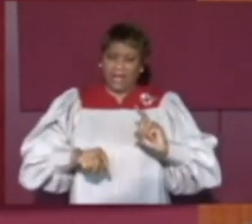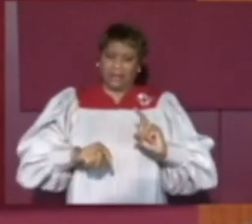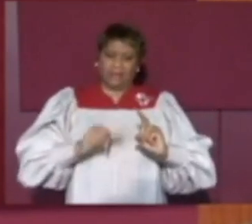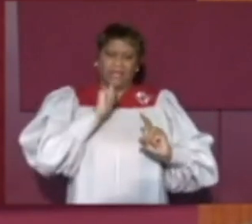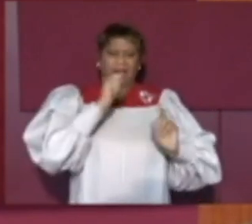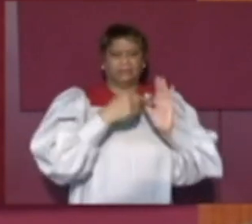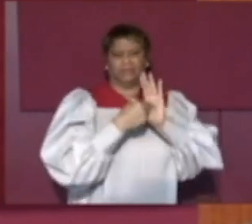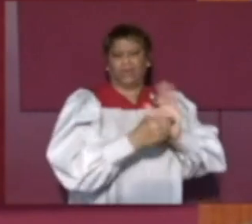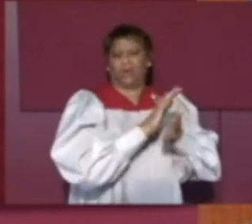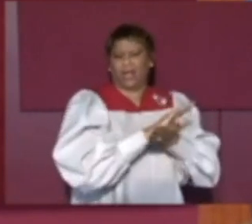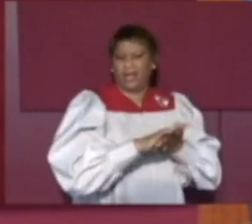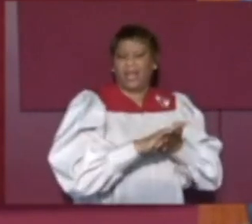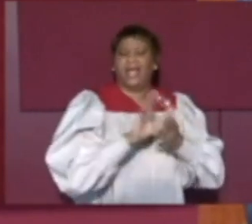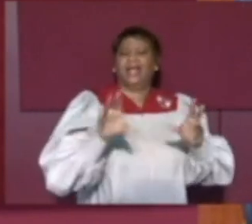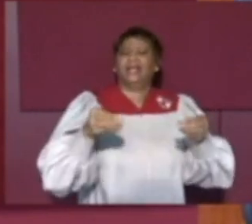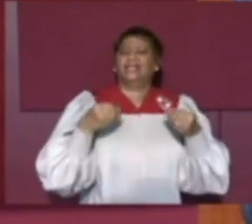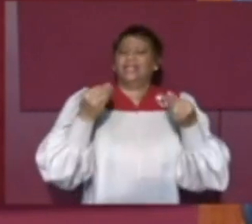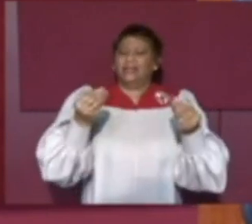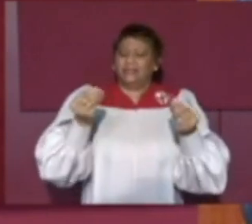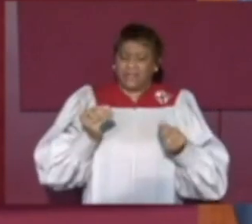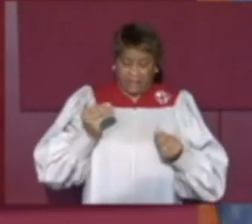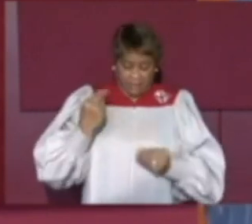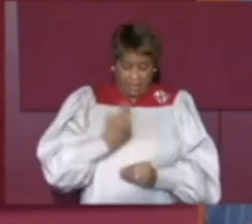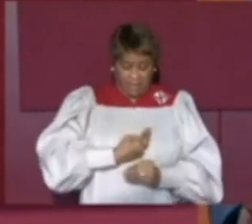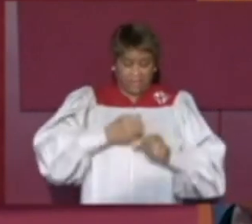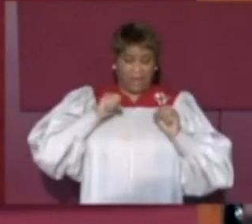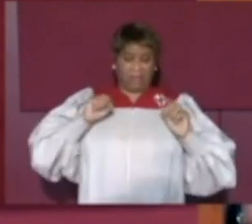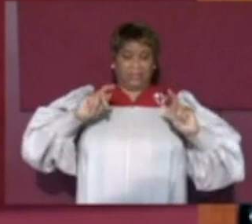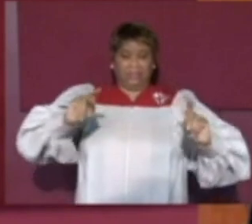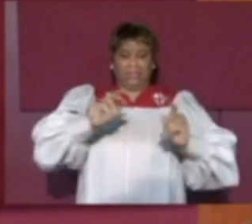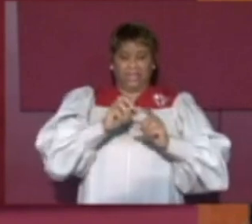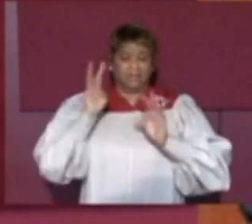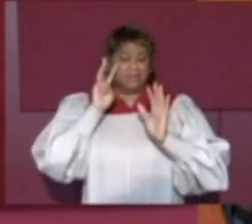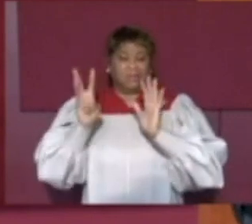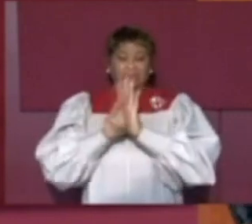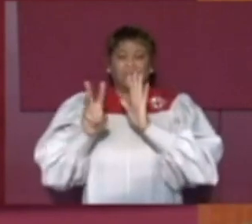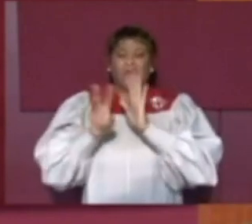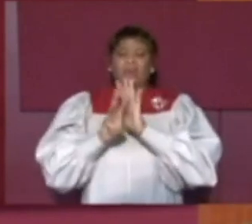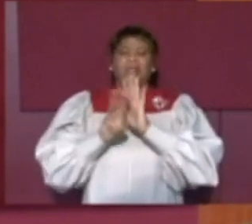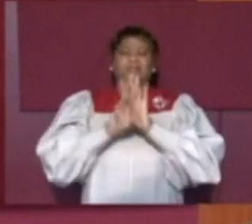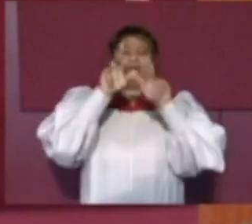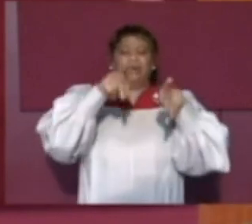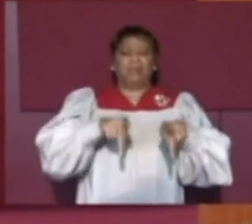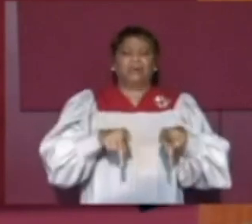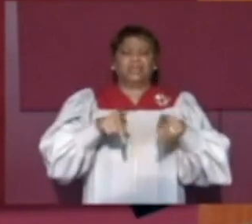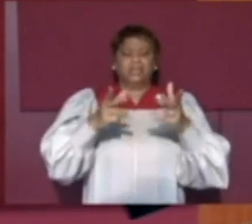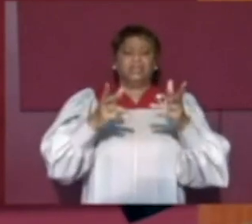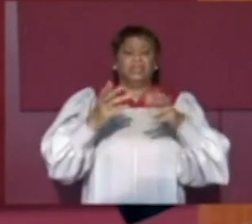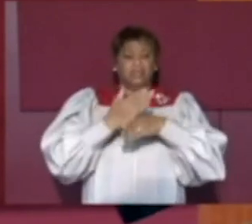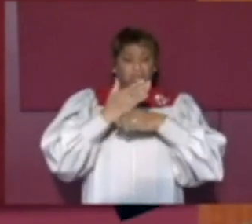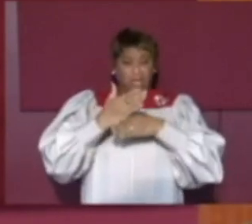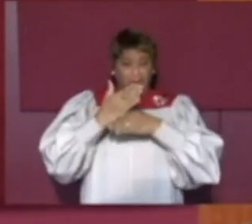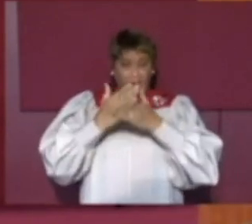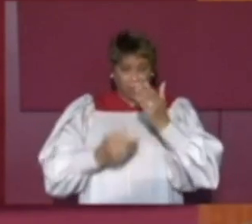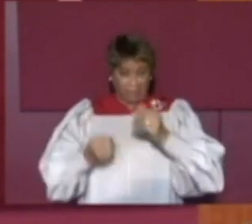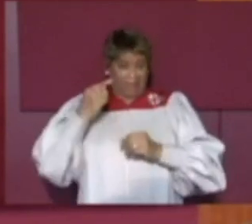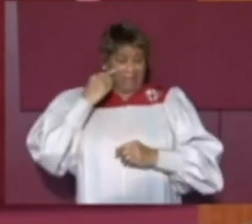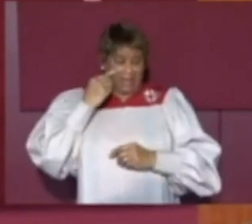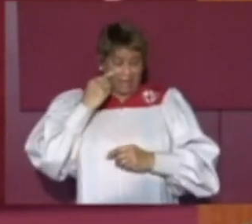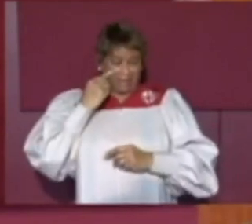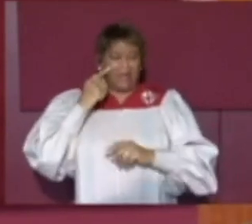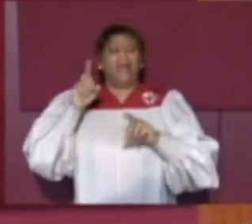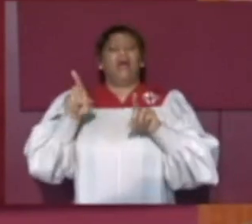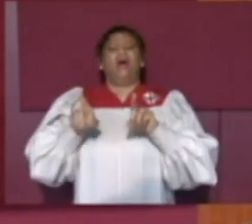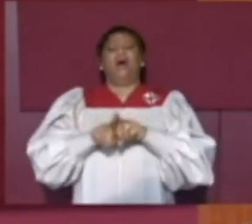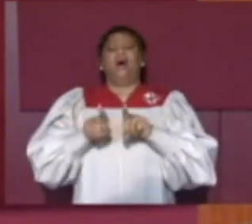Kindness gives us an opportunity to witness. Kindness gives us an opportunity for a person to share what they think, but kindness